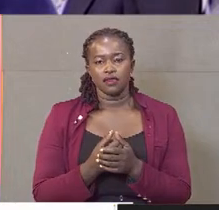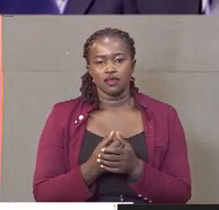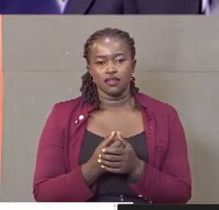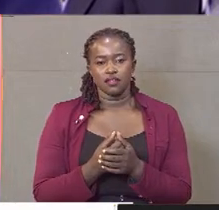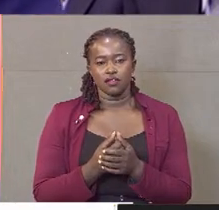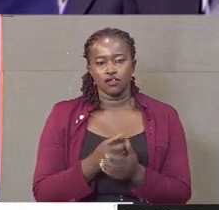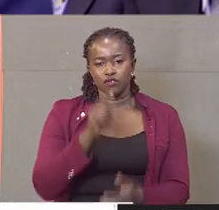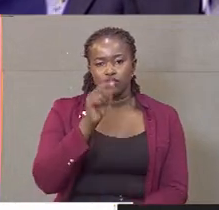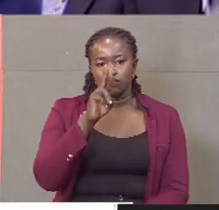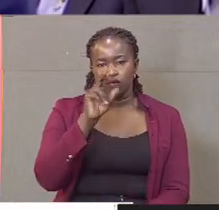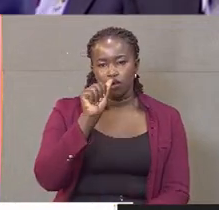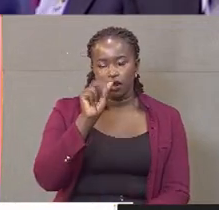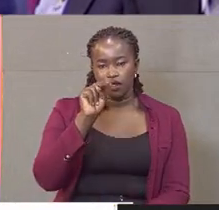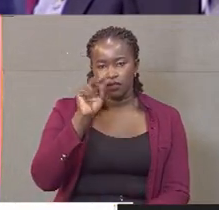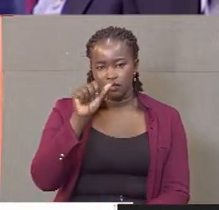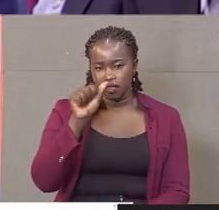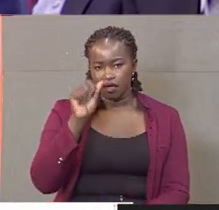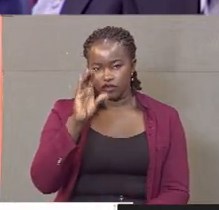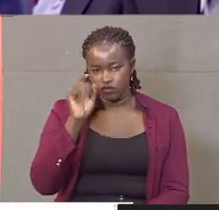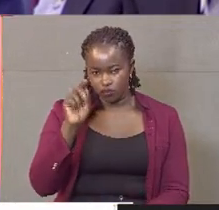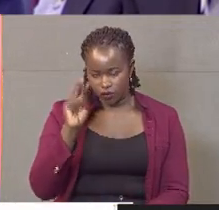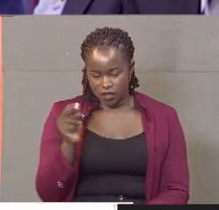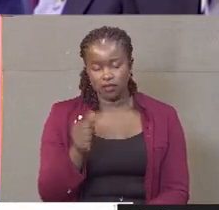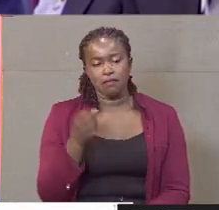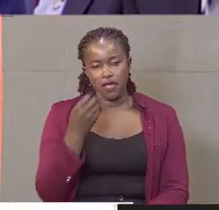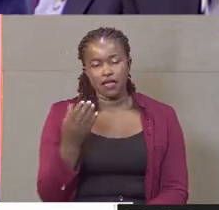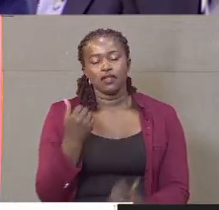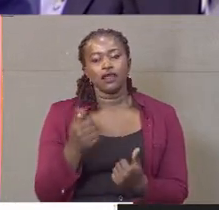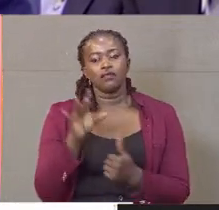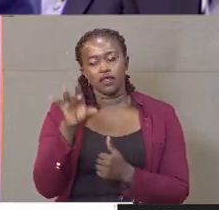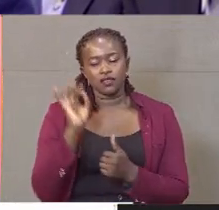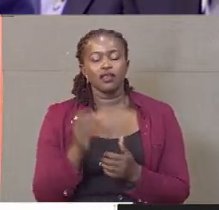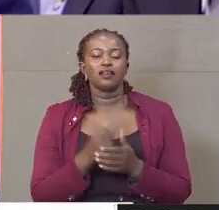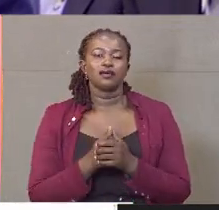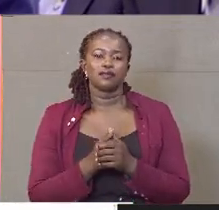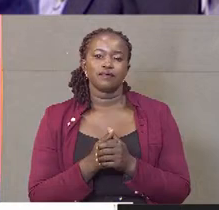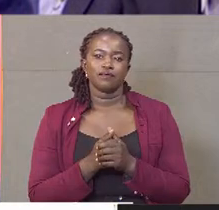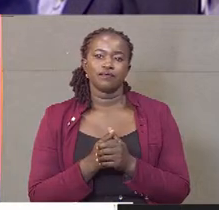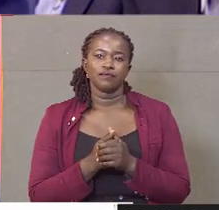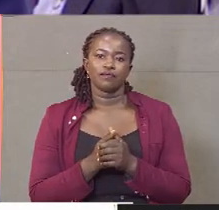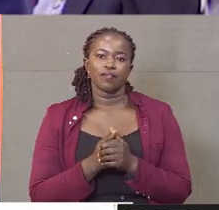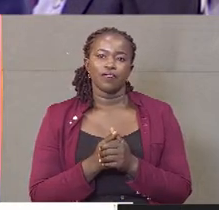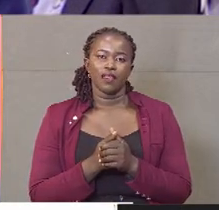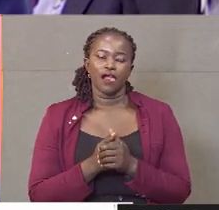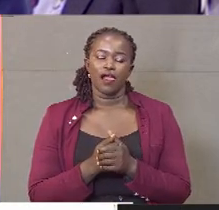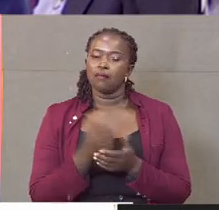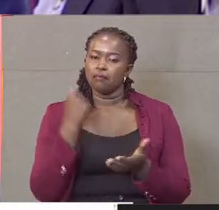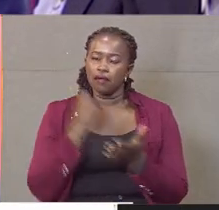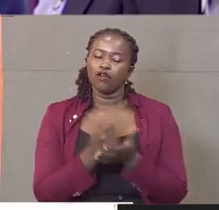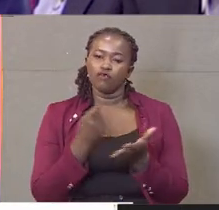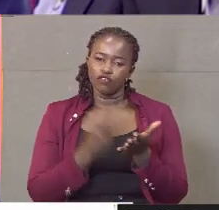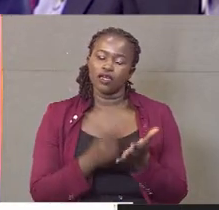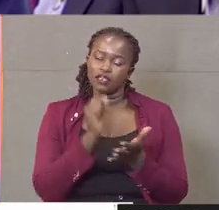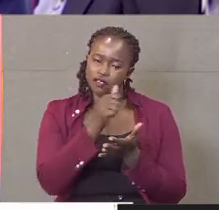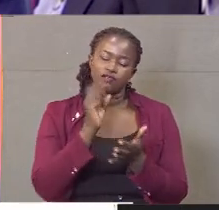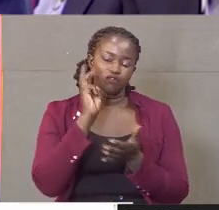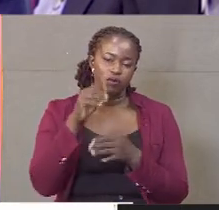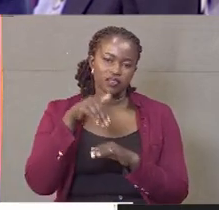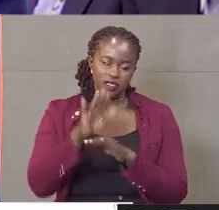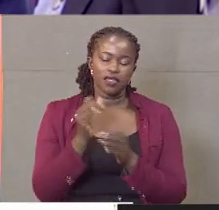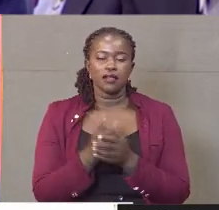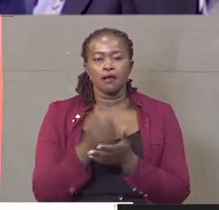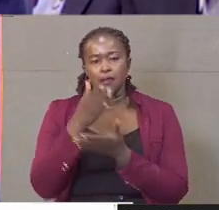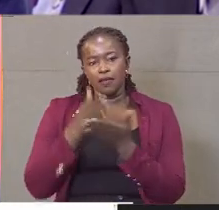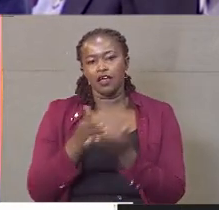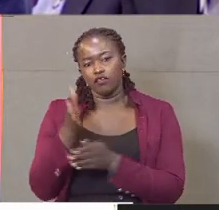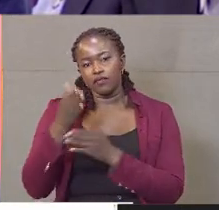select. Yes. So this it's is now batch. With the Bank of Uganda at release. As on the part of Ministry of